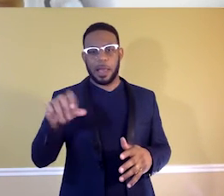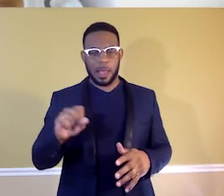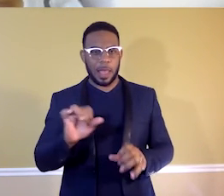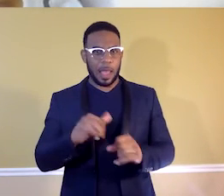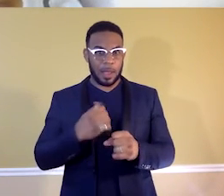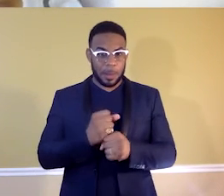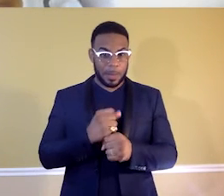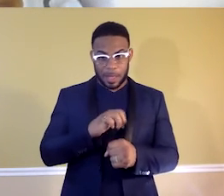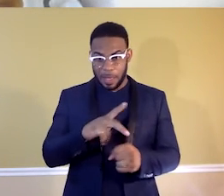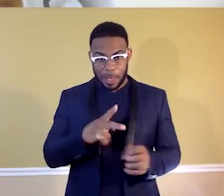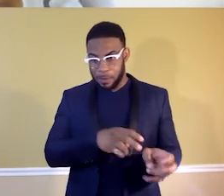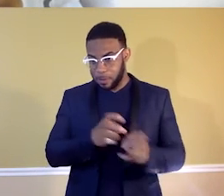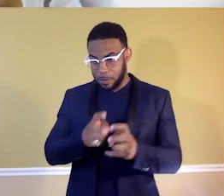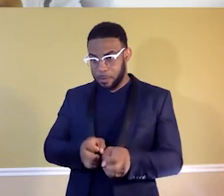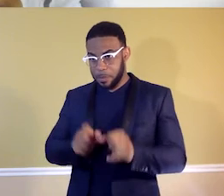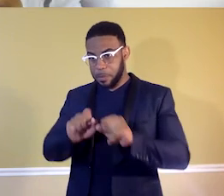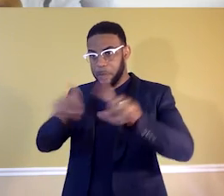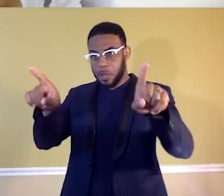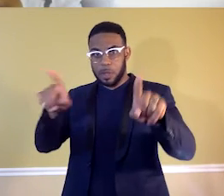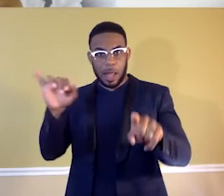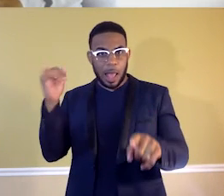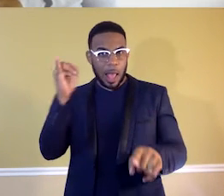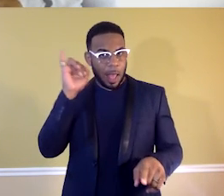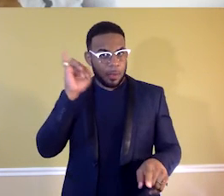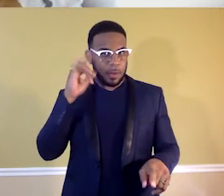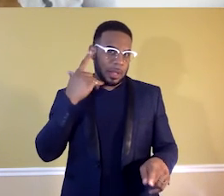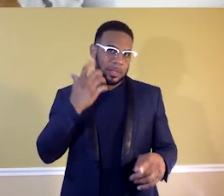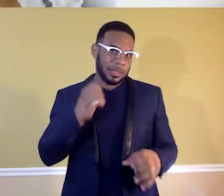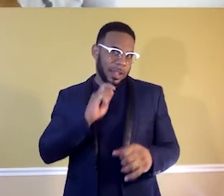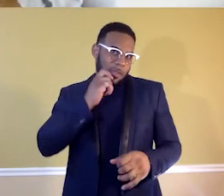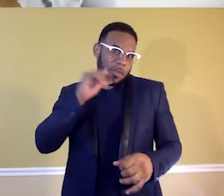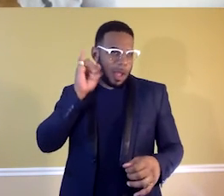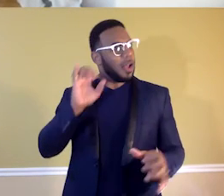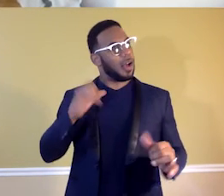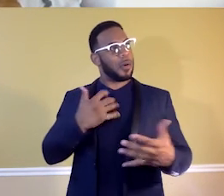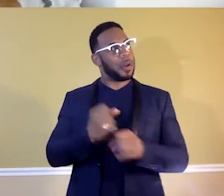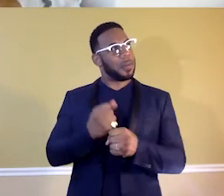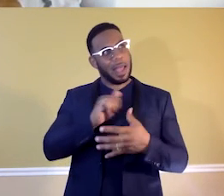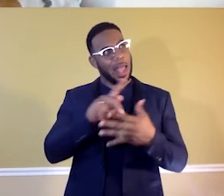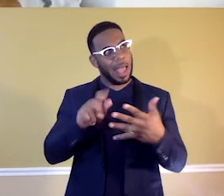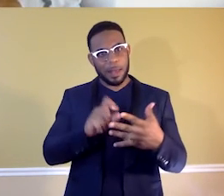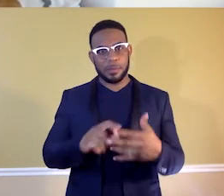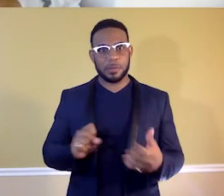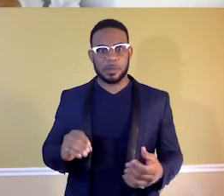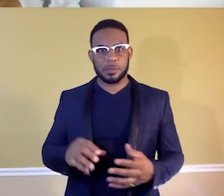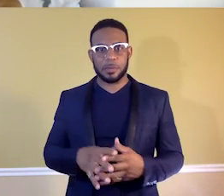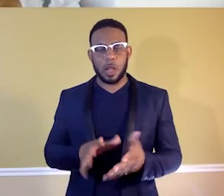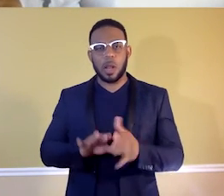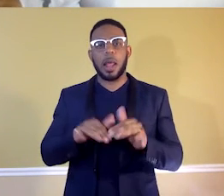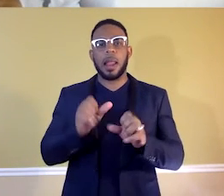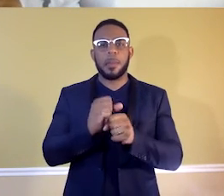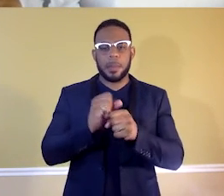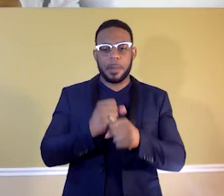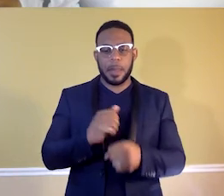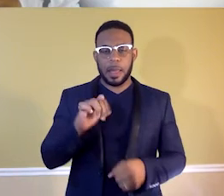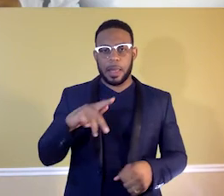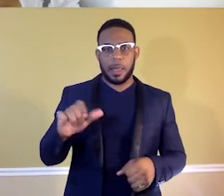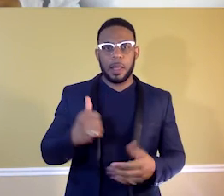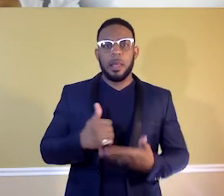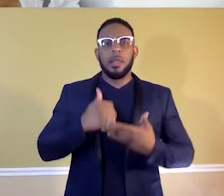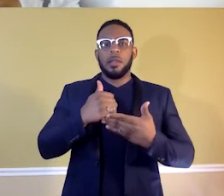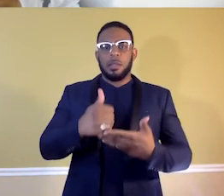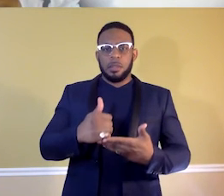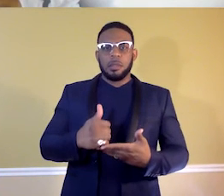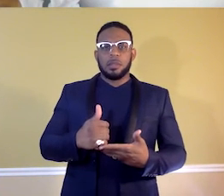an app and then put it on the iPhone, because I had this kind of cool iPhone. I was like, oh, I want to make apps. So learning how to make apps kind of helped